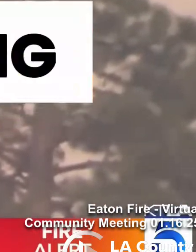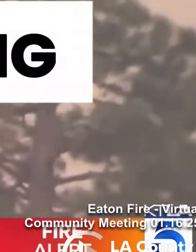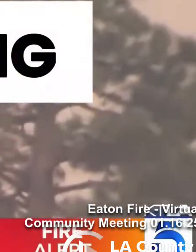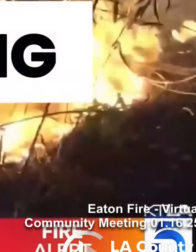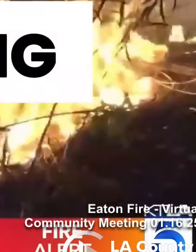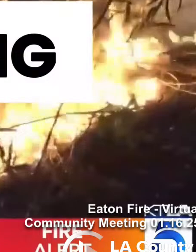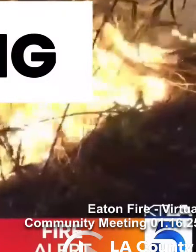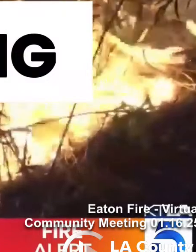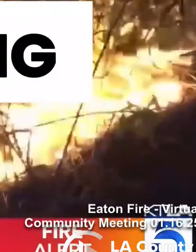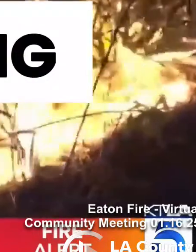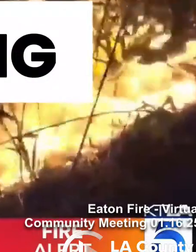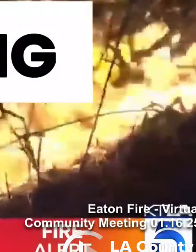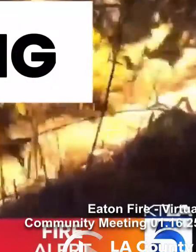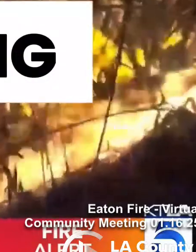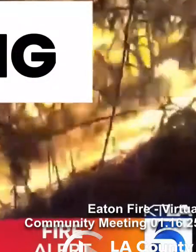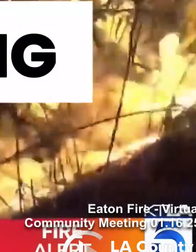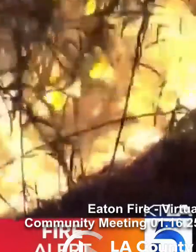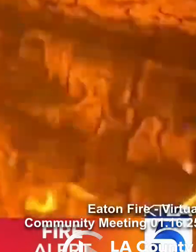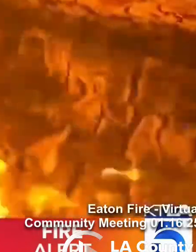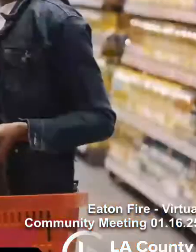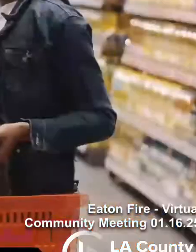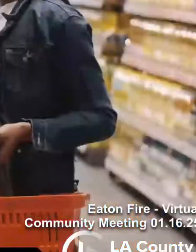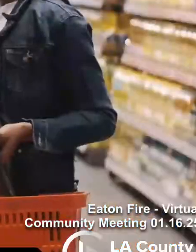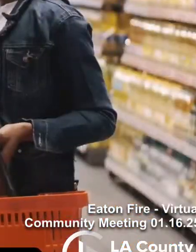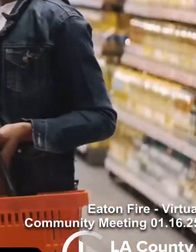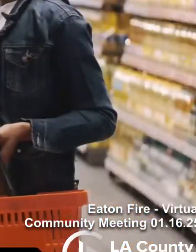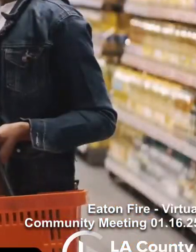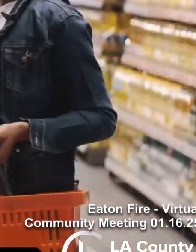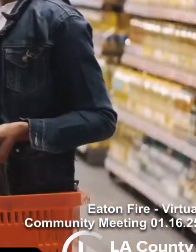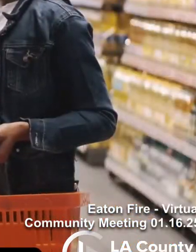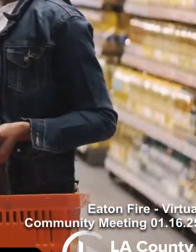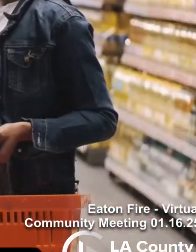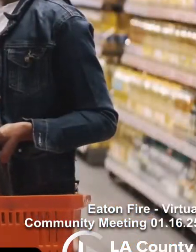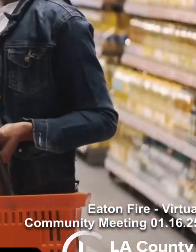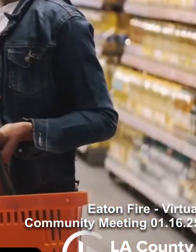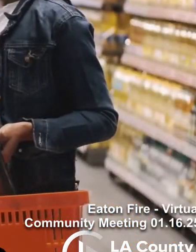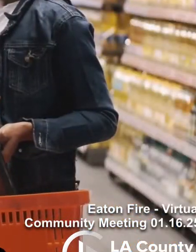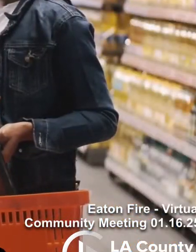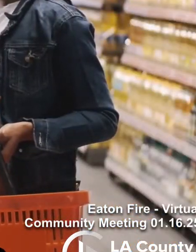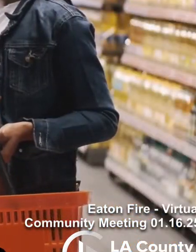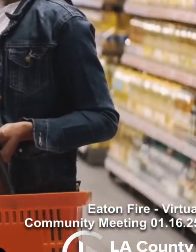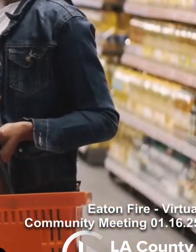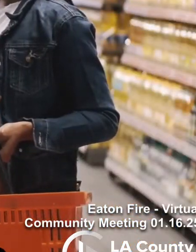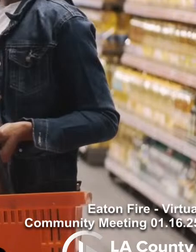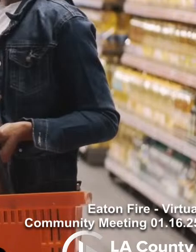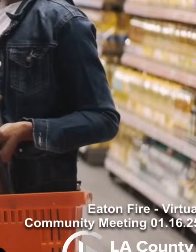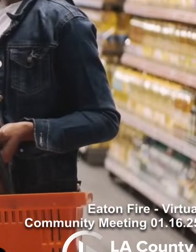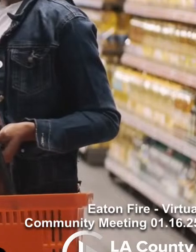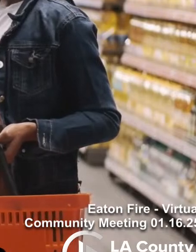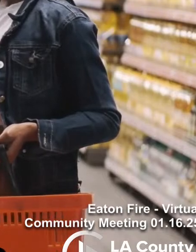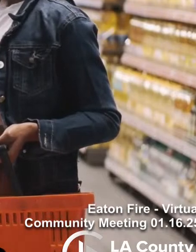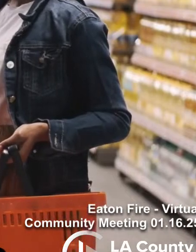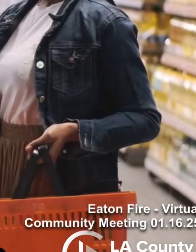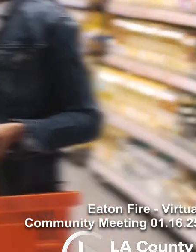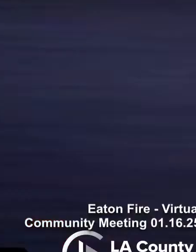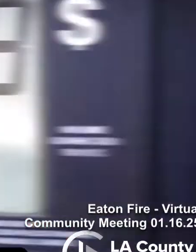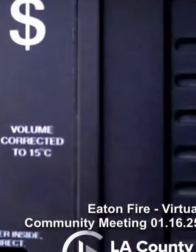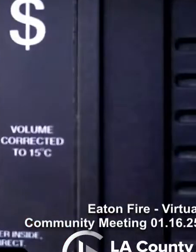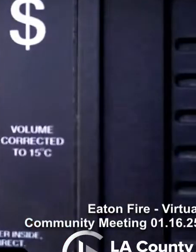price gouging, a crime in California. When a state or local emergency is declared, the prices of essentials like